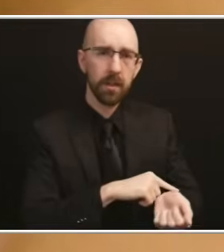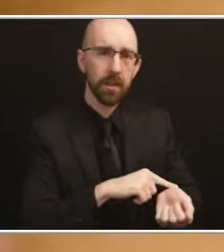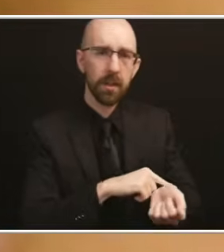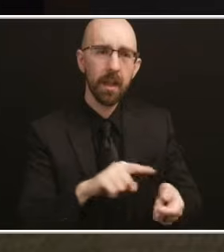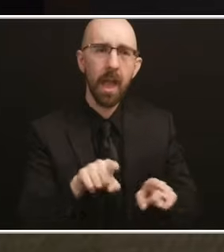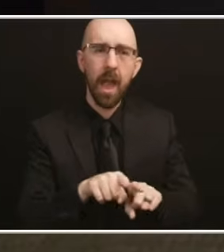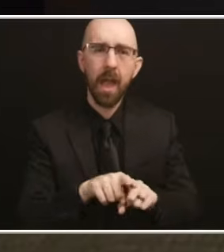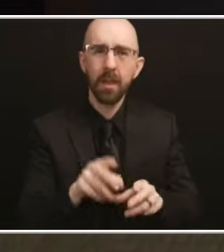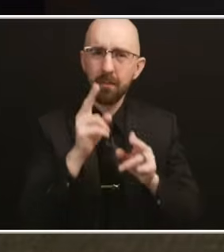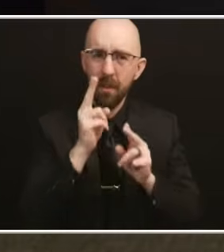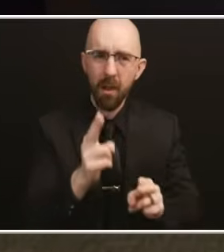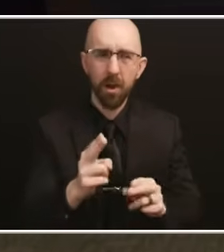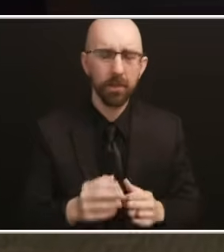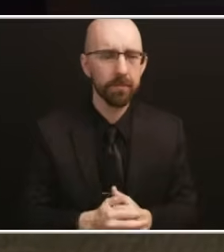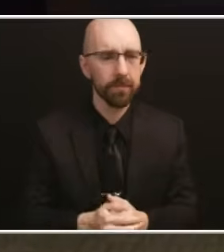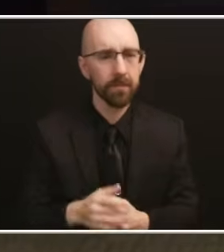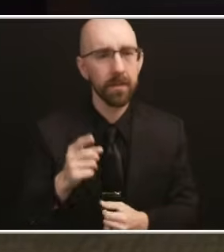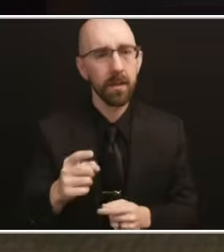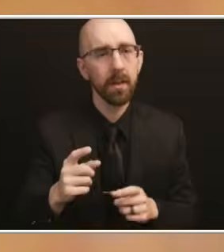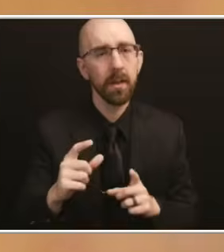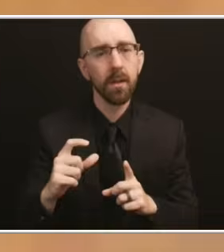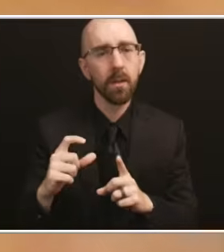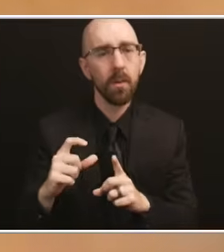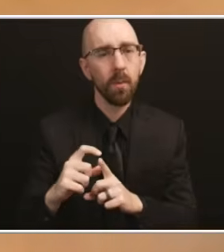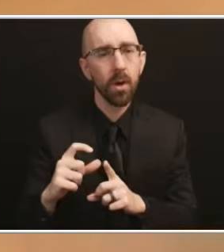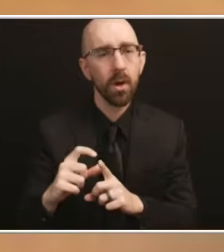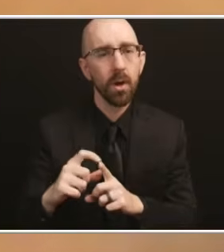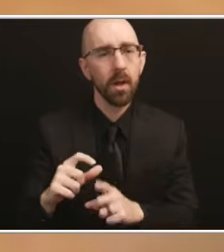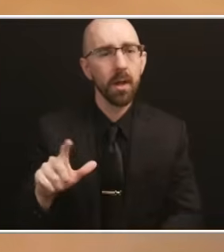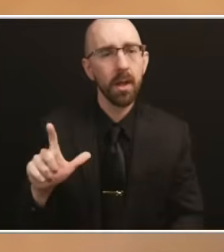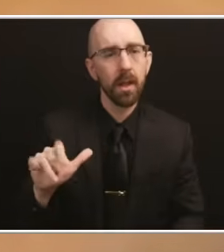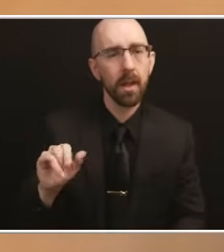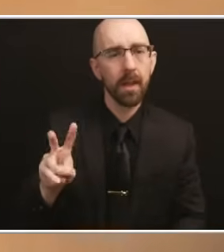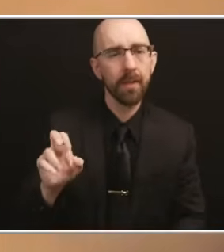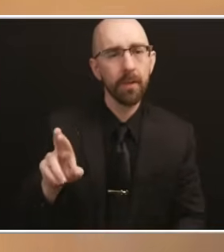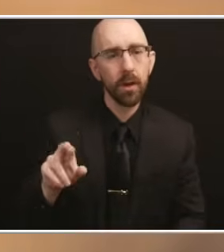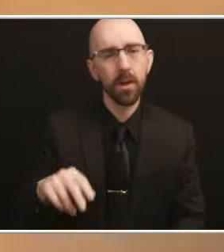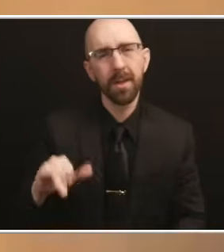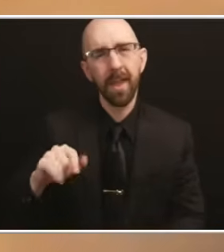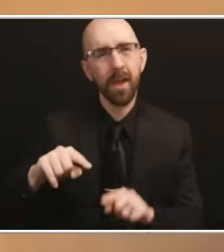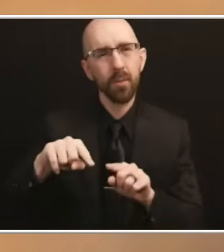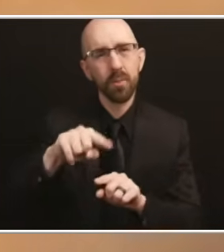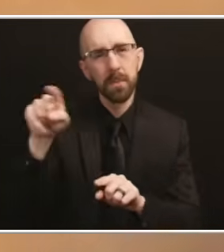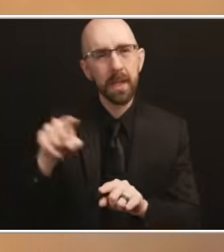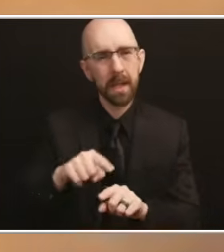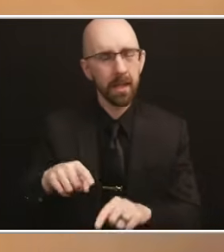It's the liver ribbon. I feel like that is very